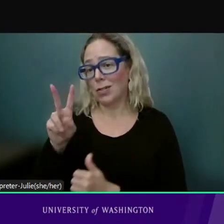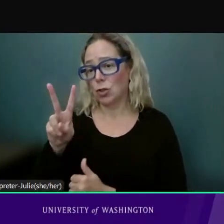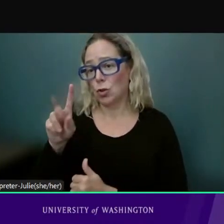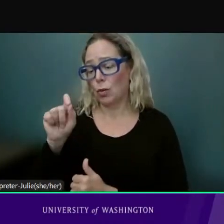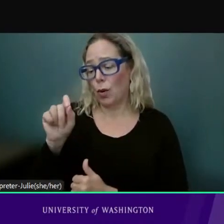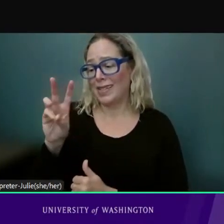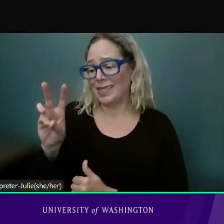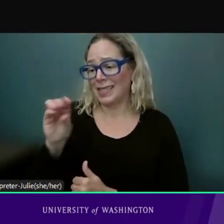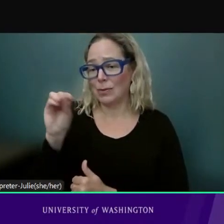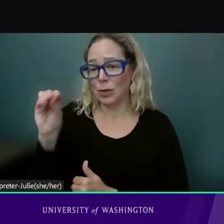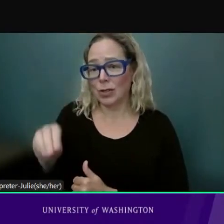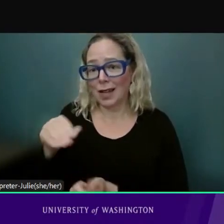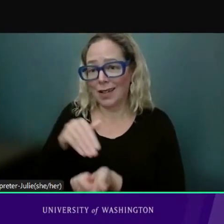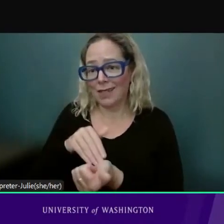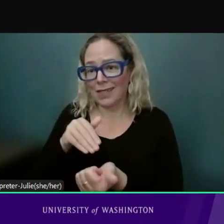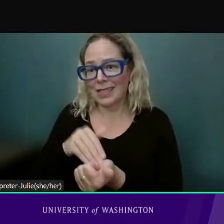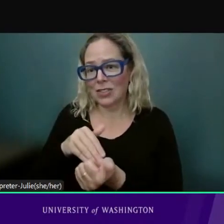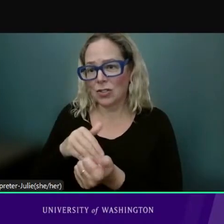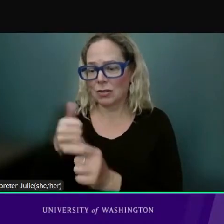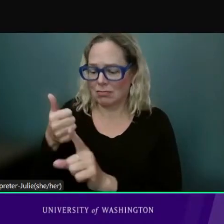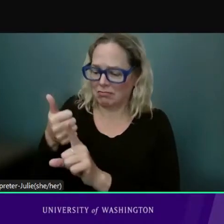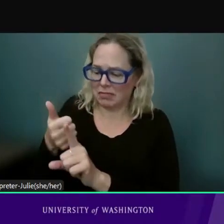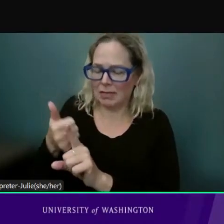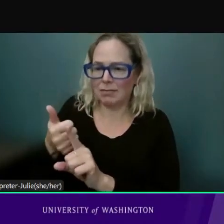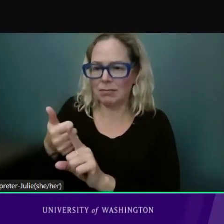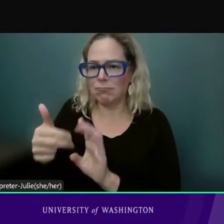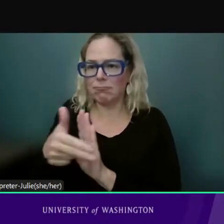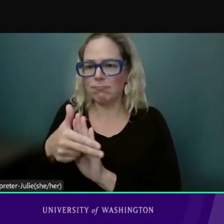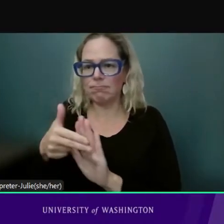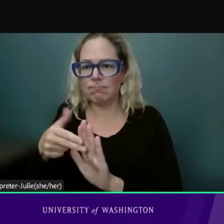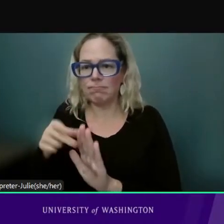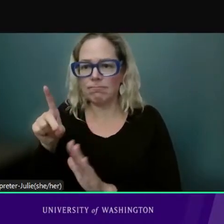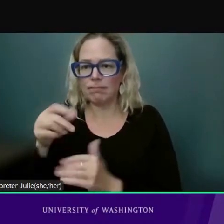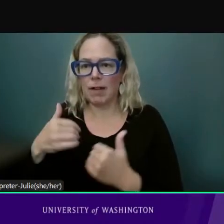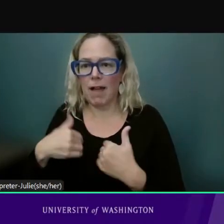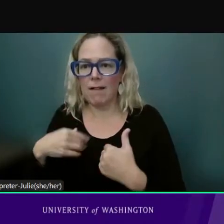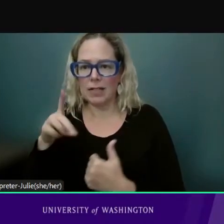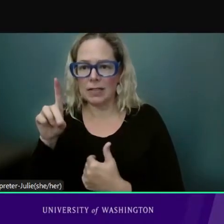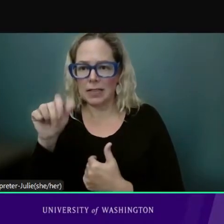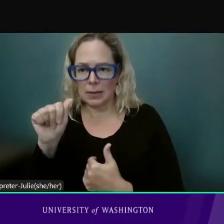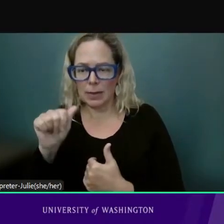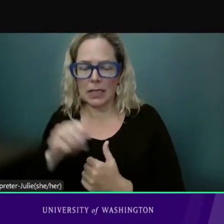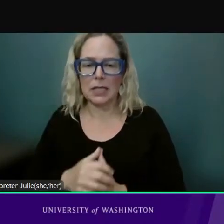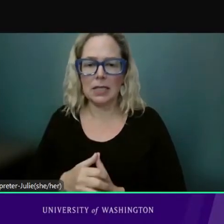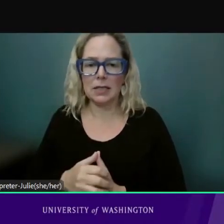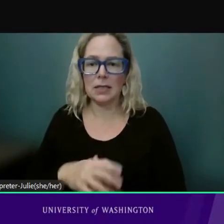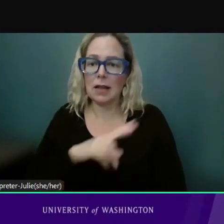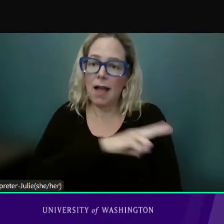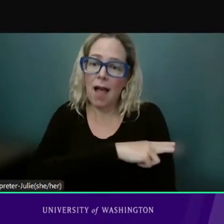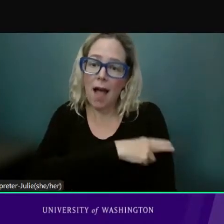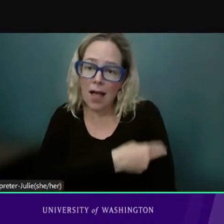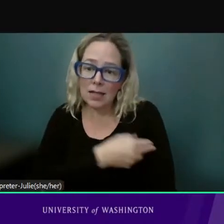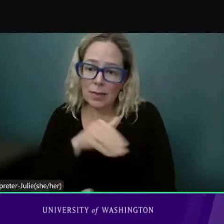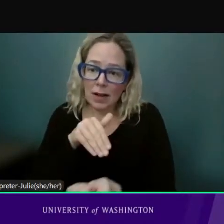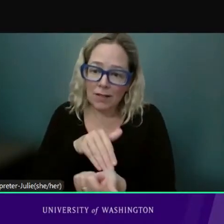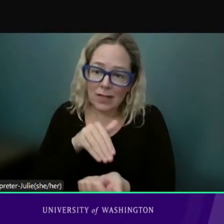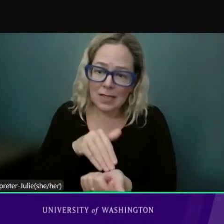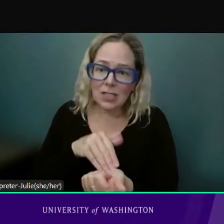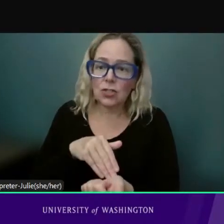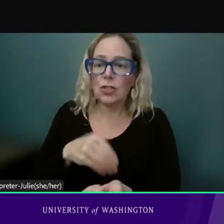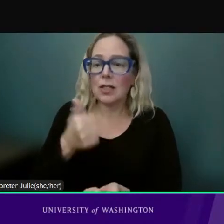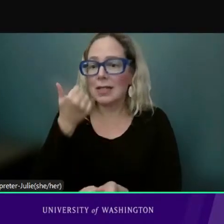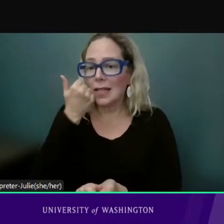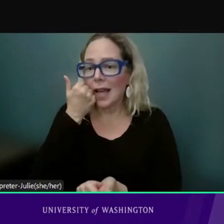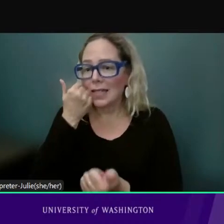the group at highest education level, the doctorate degree, in settings such as hospital, physicians' offices, and dentist